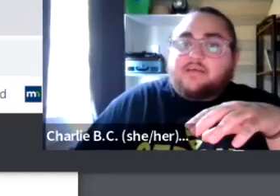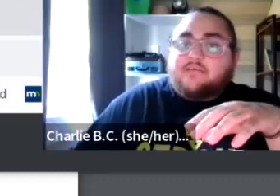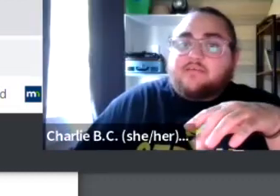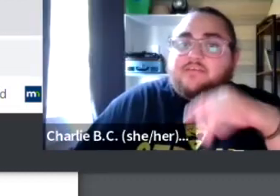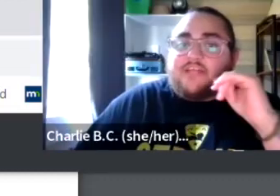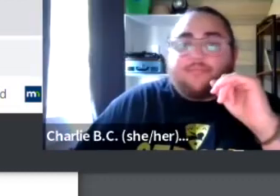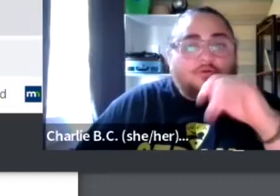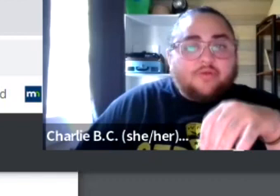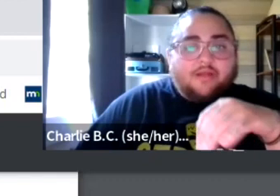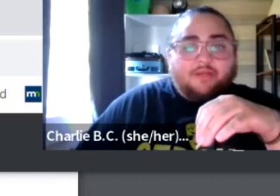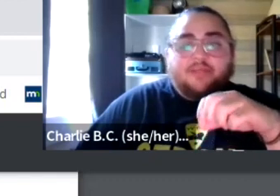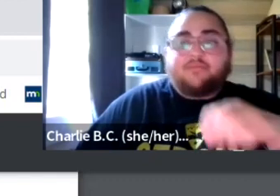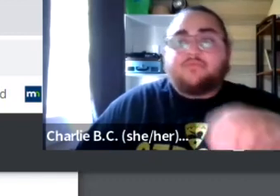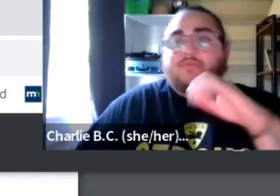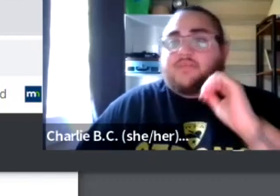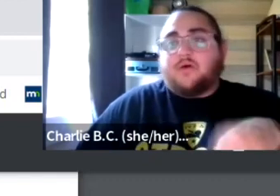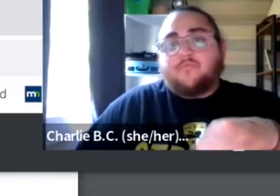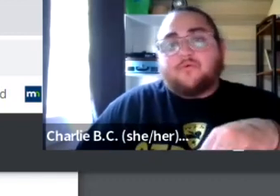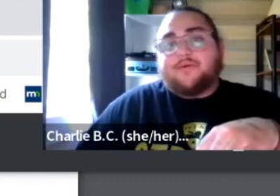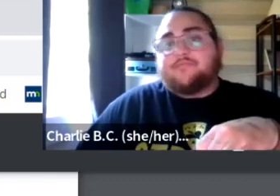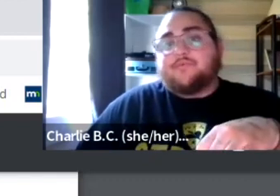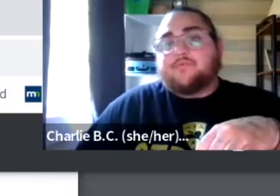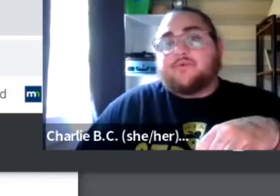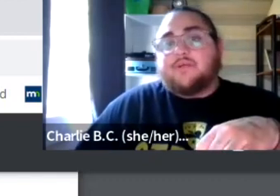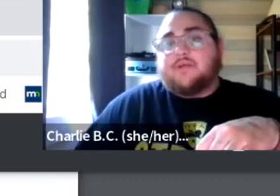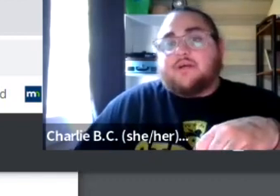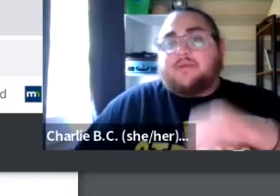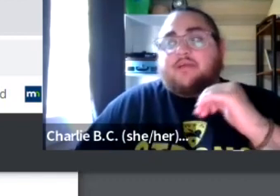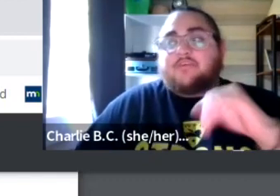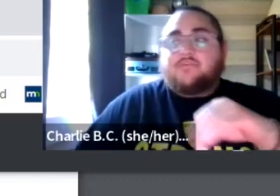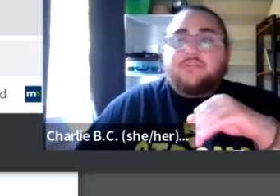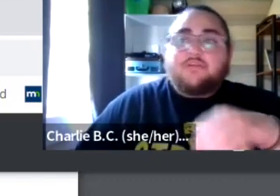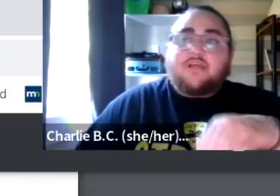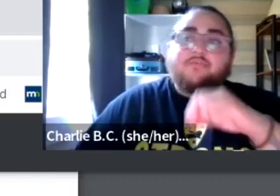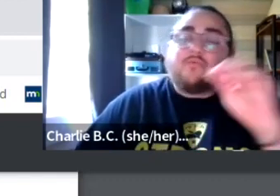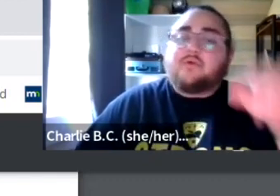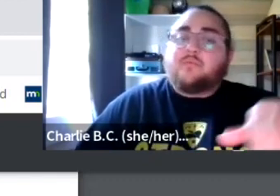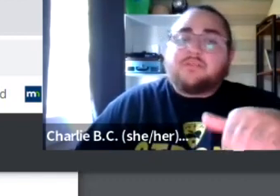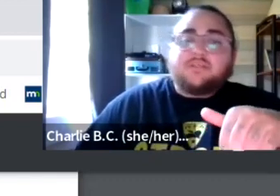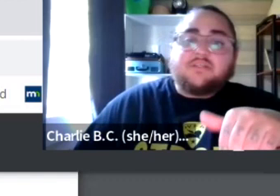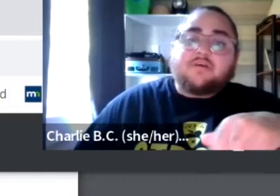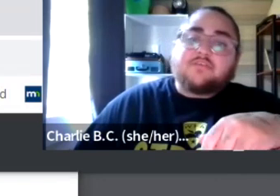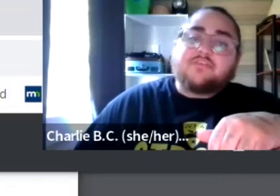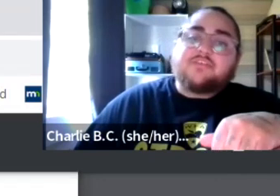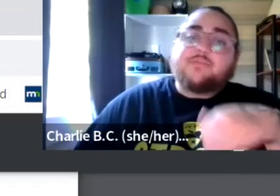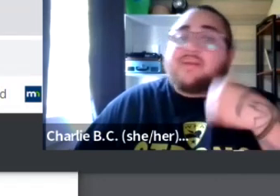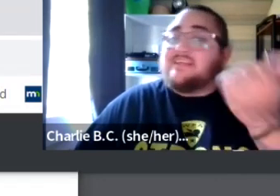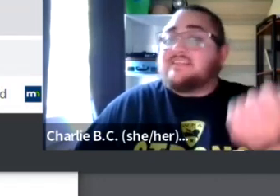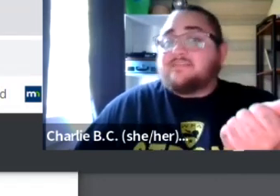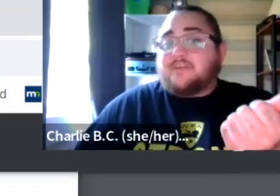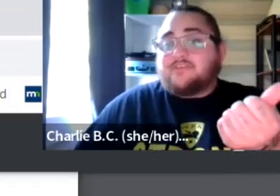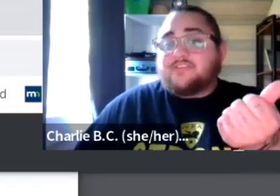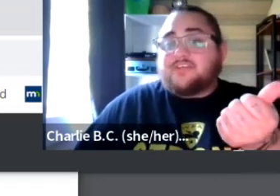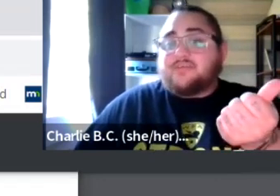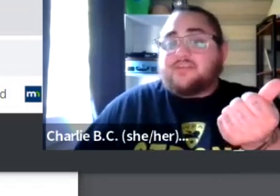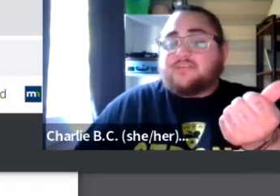highlight the STAY program can be really helpful if you have a youth in your life who was in the foster system or is